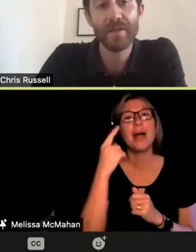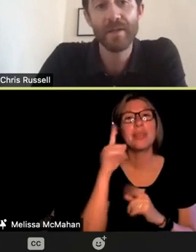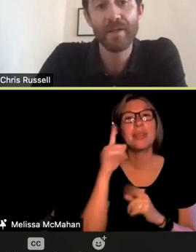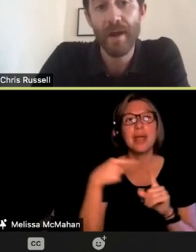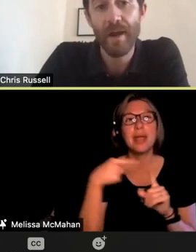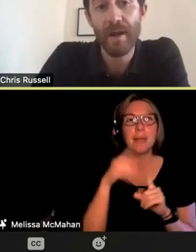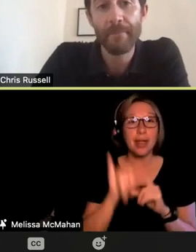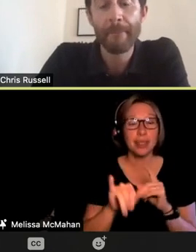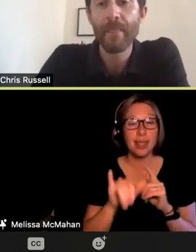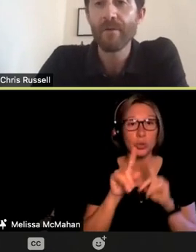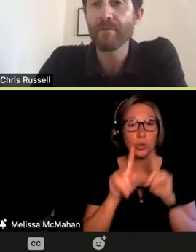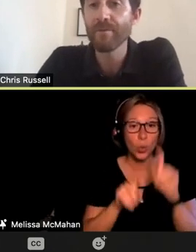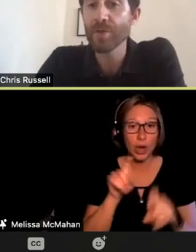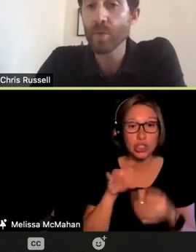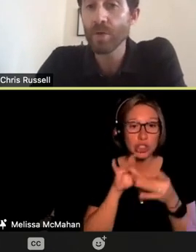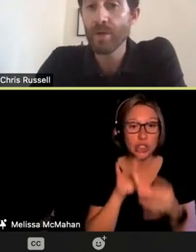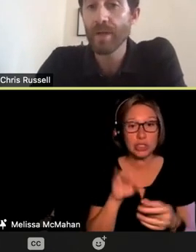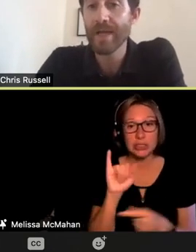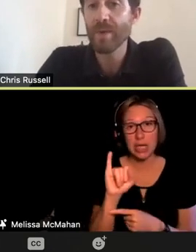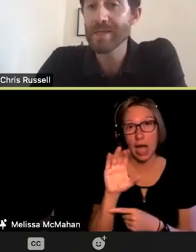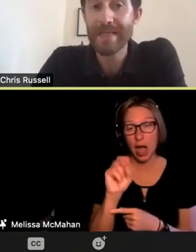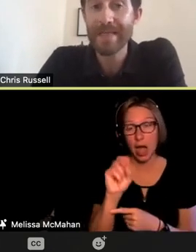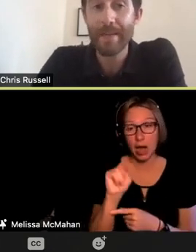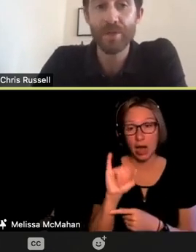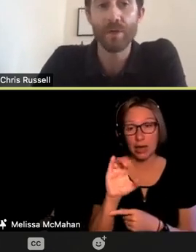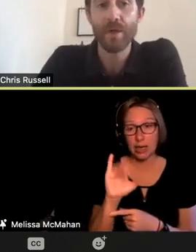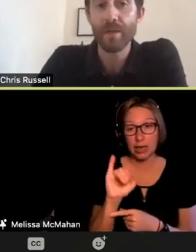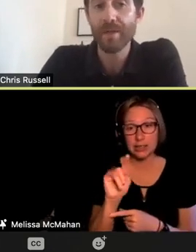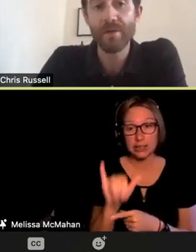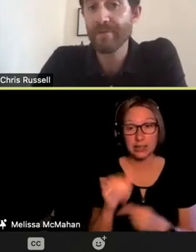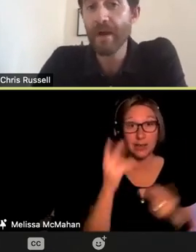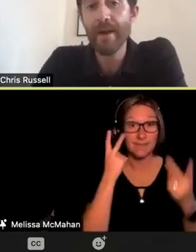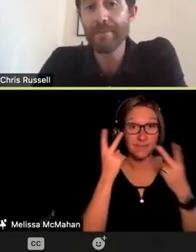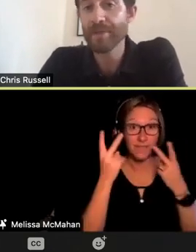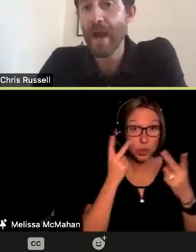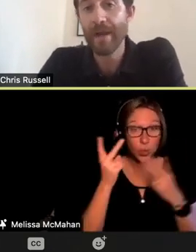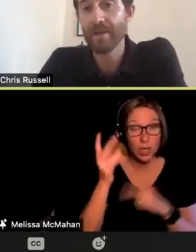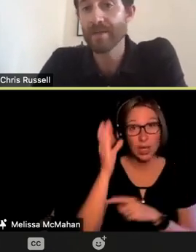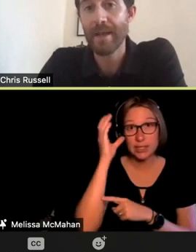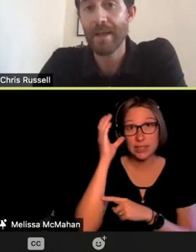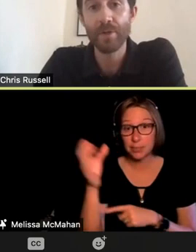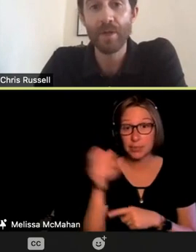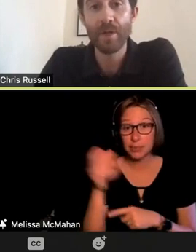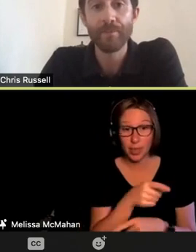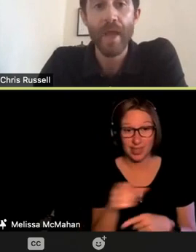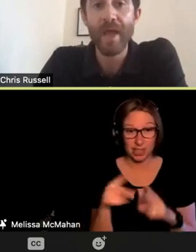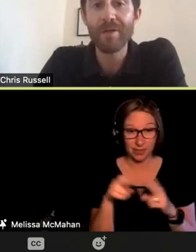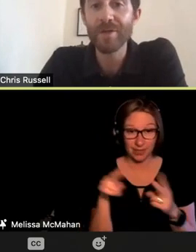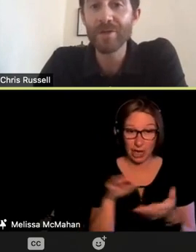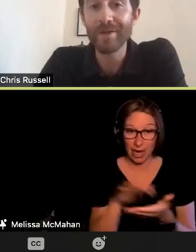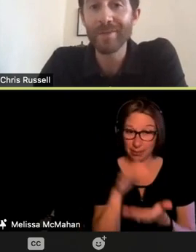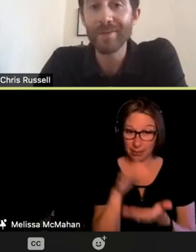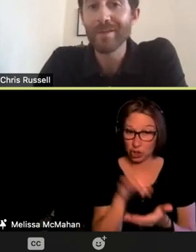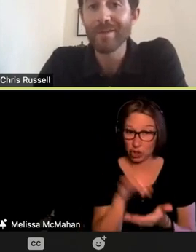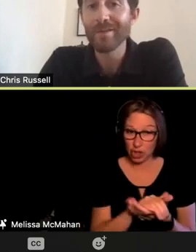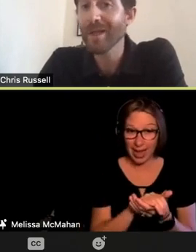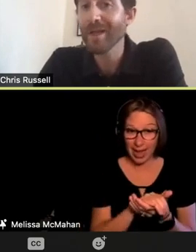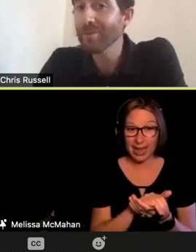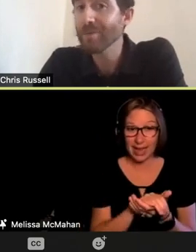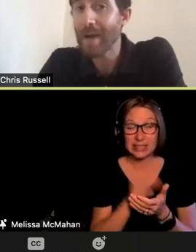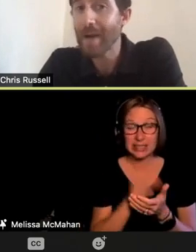of iconicity, right? Visual as well as conceptual. These are very abstract conceptually, and